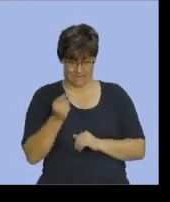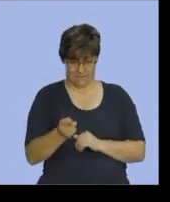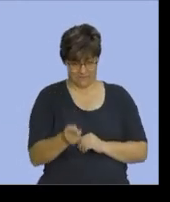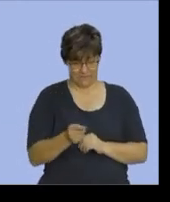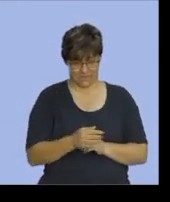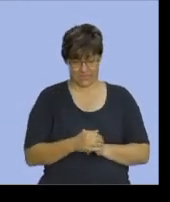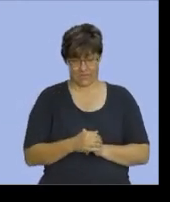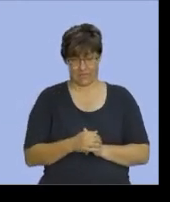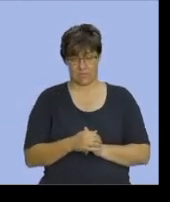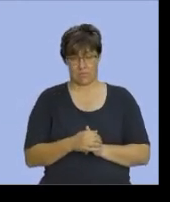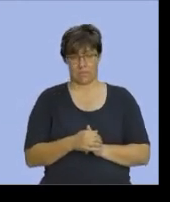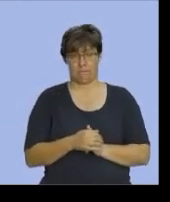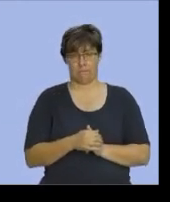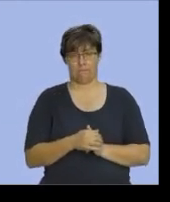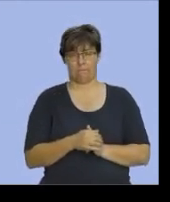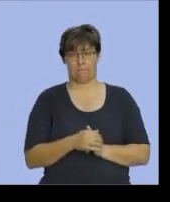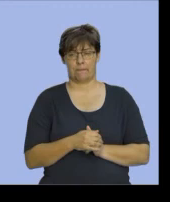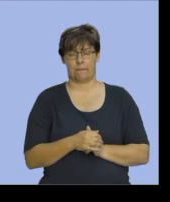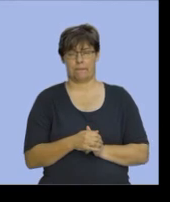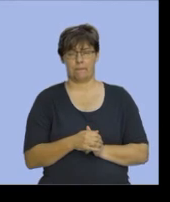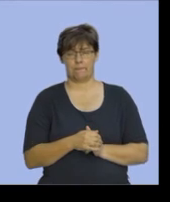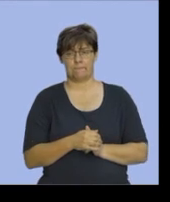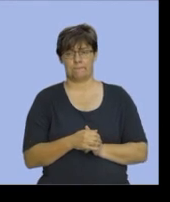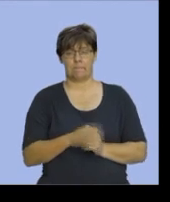you are trying to find the theta.